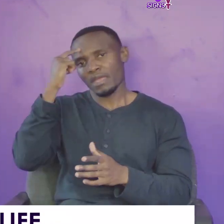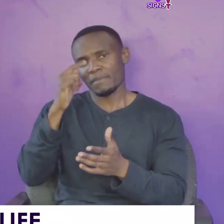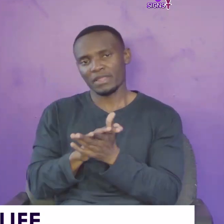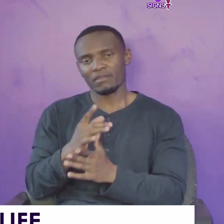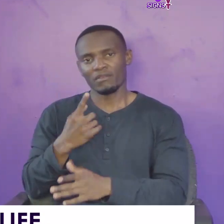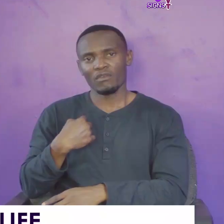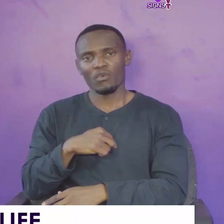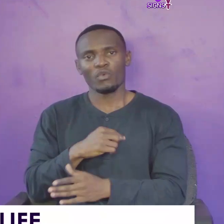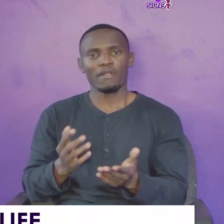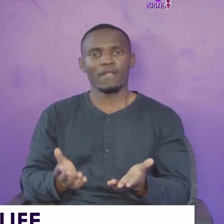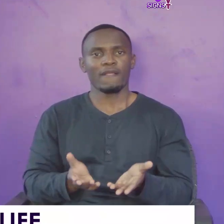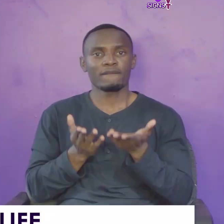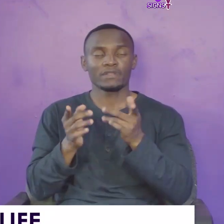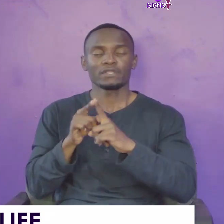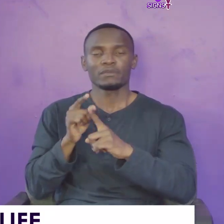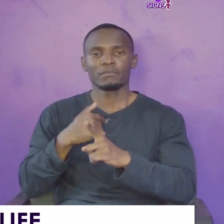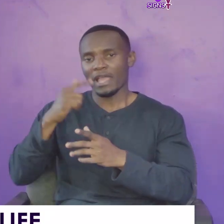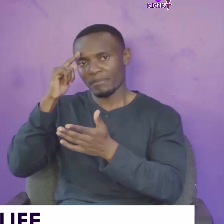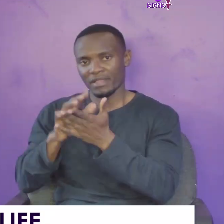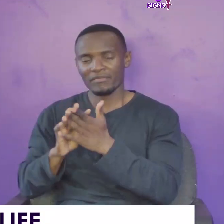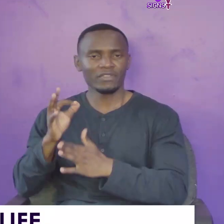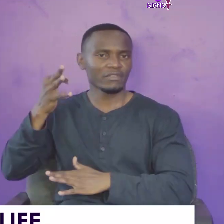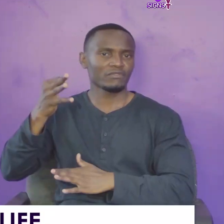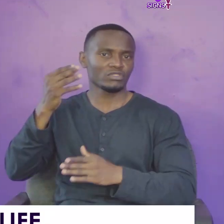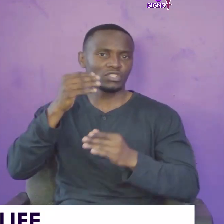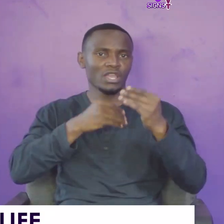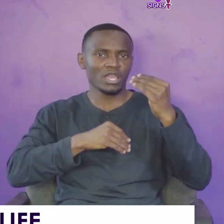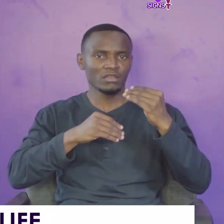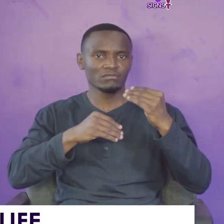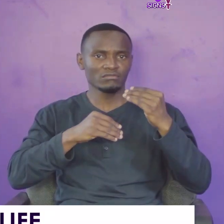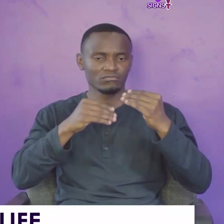want to believe that in the future elections, we will have